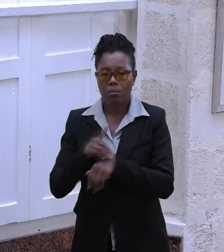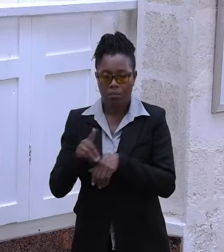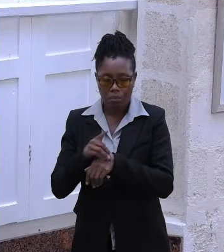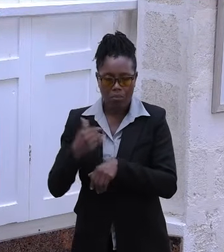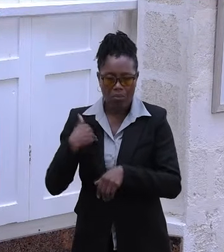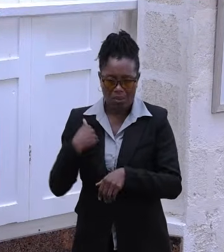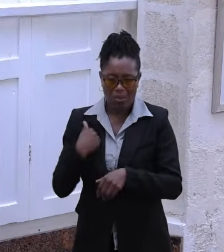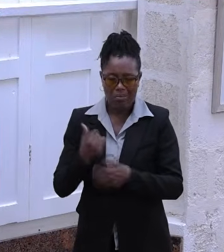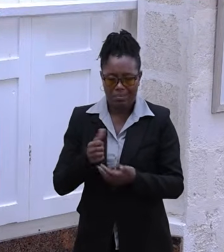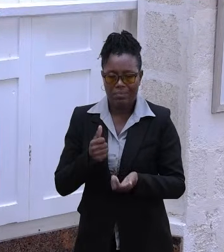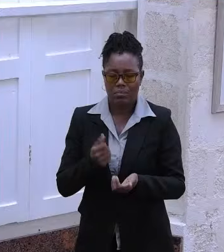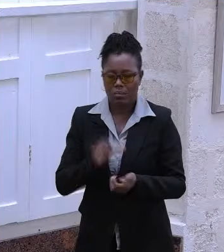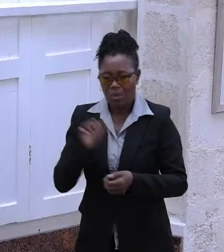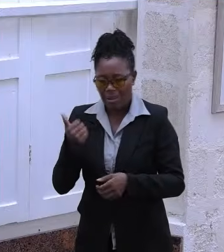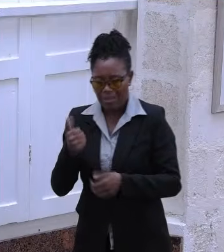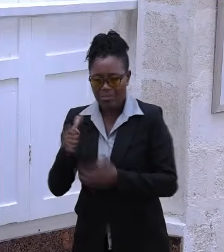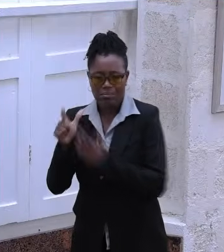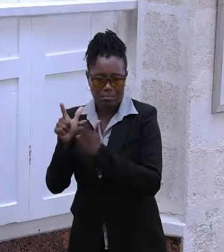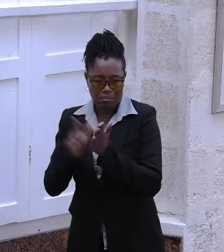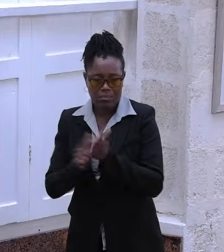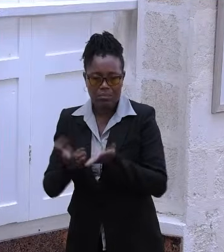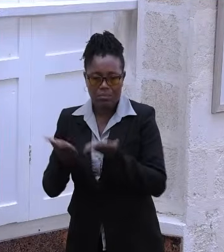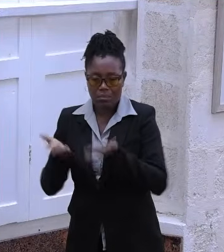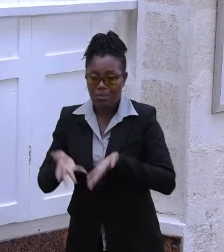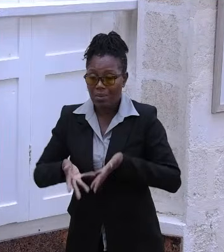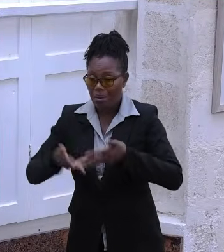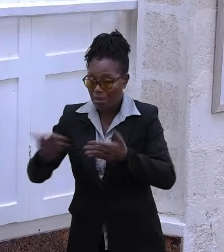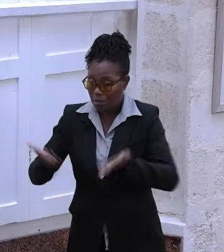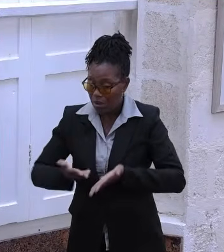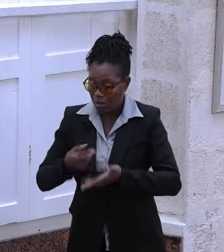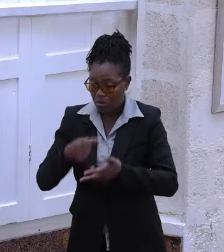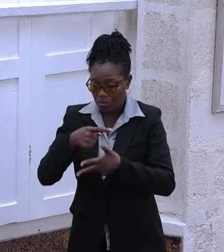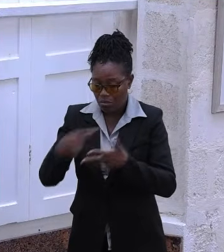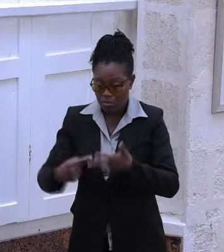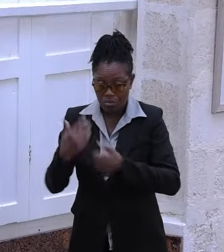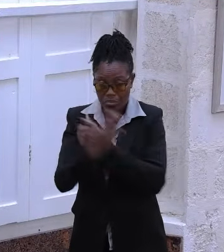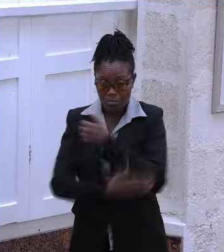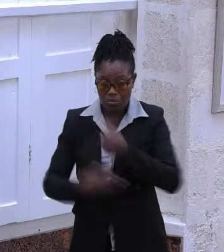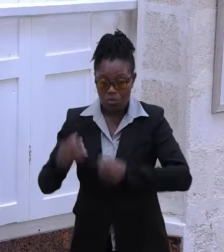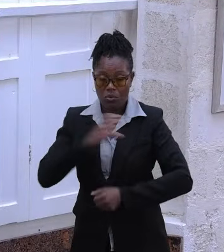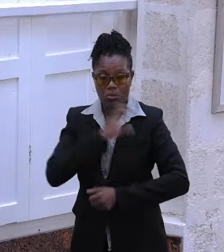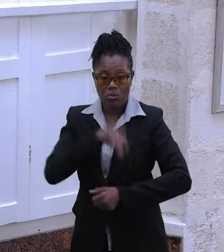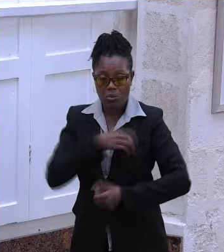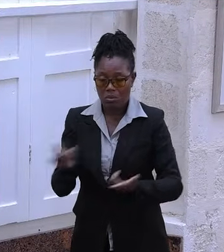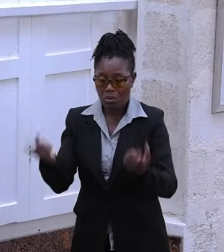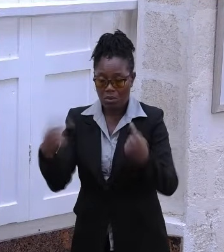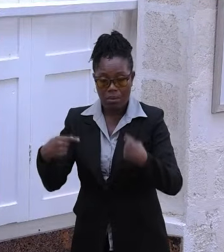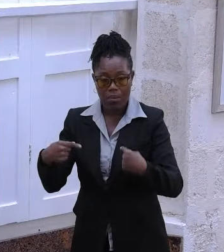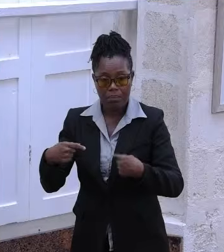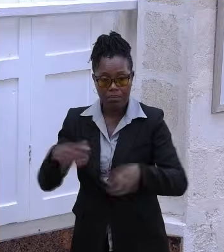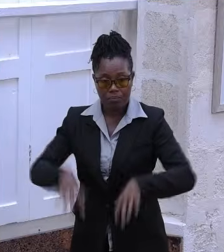piece of legislation that allows citizens of those countries to come and work and live here.